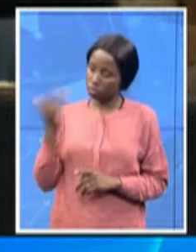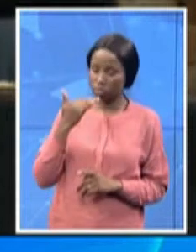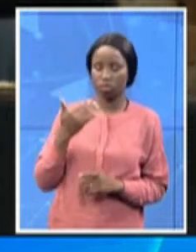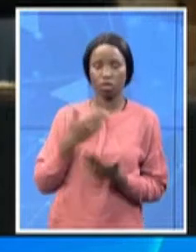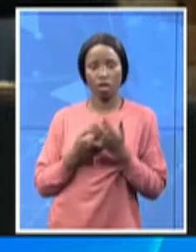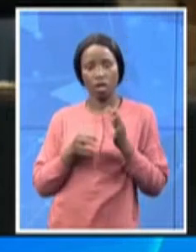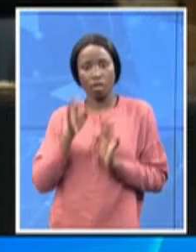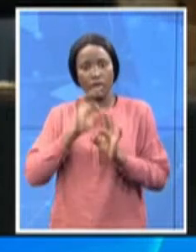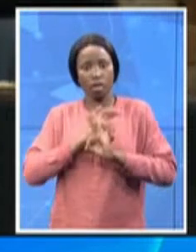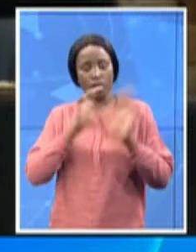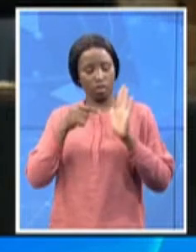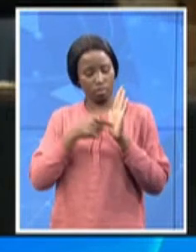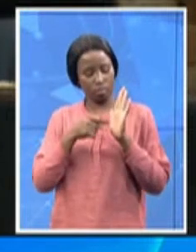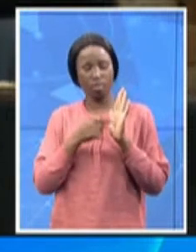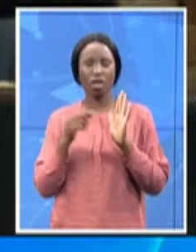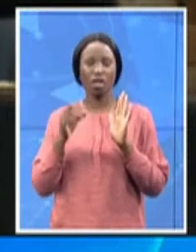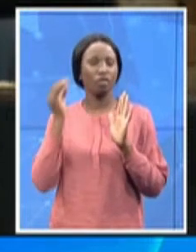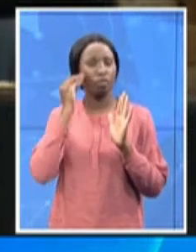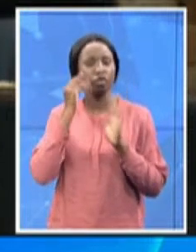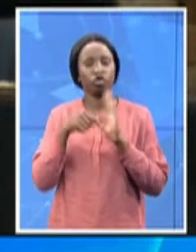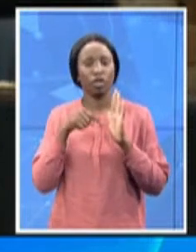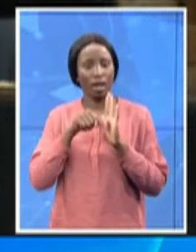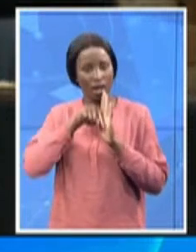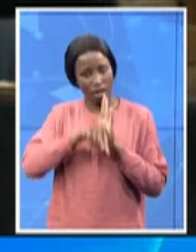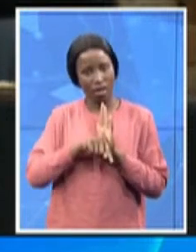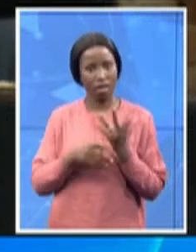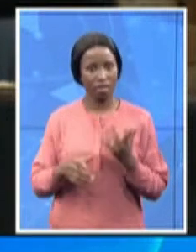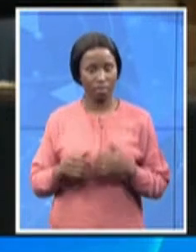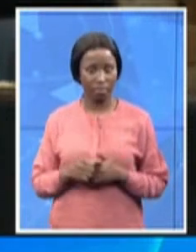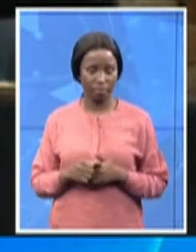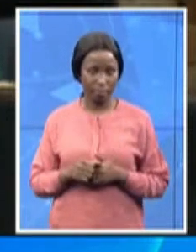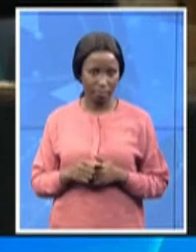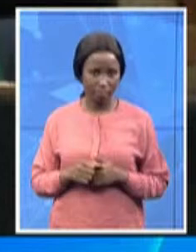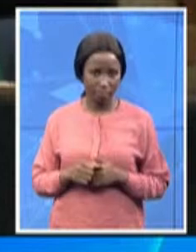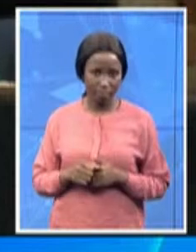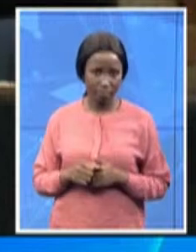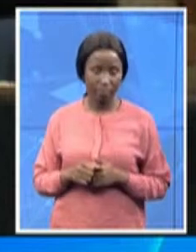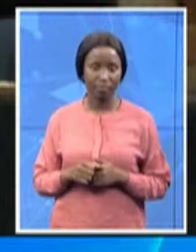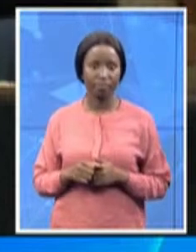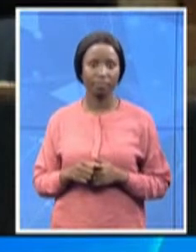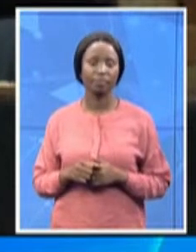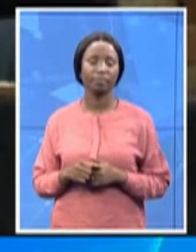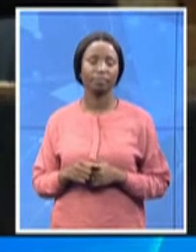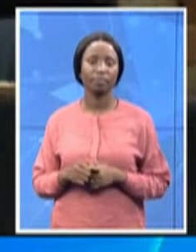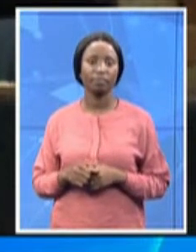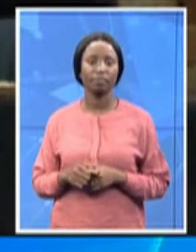Having received the evidence outlined above, the Public Protector made a number of